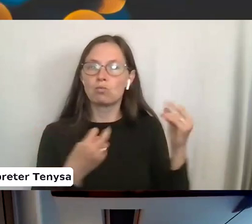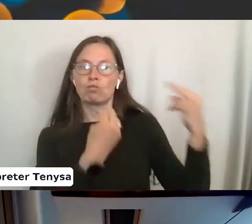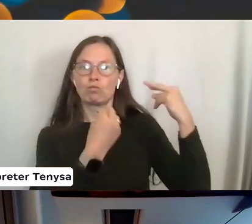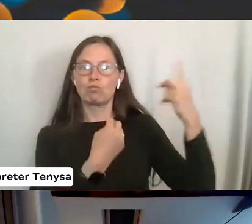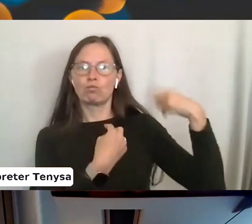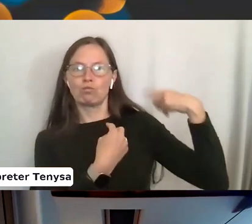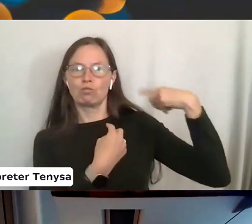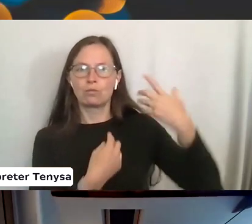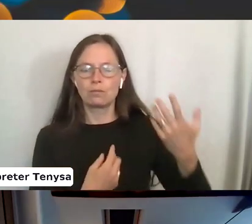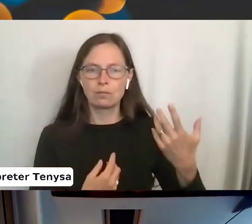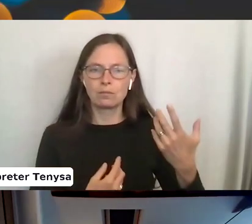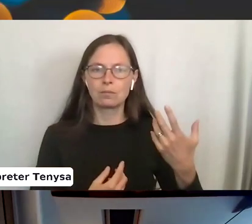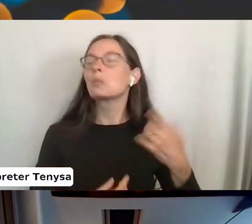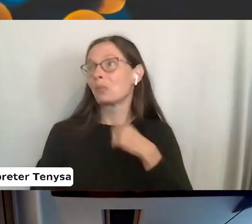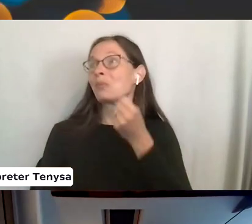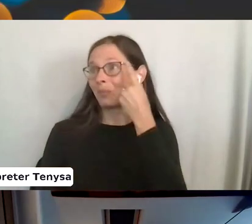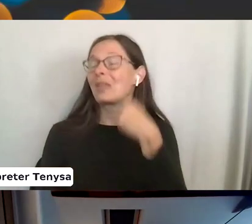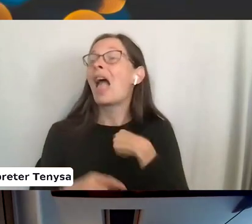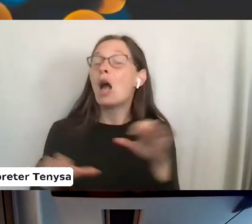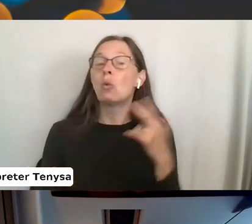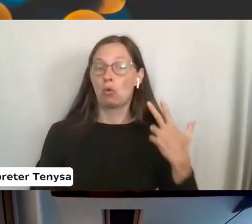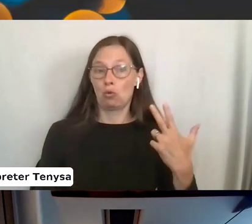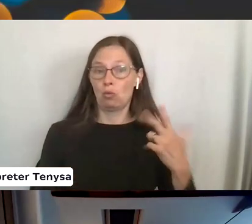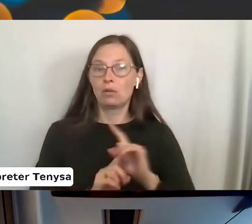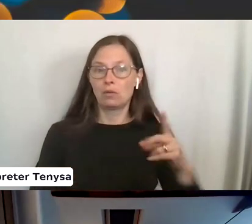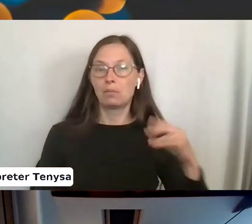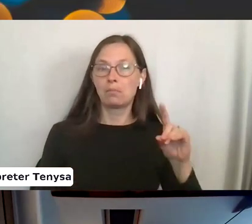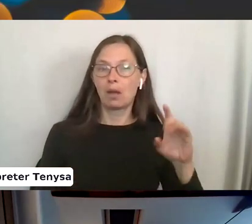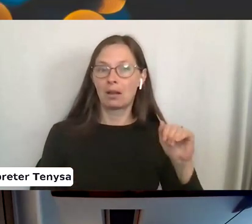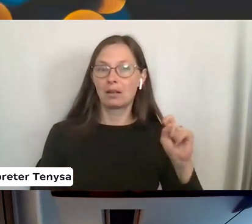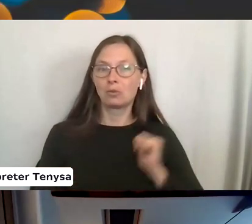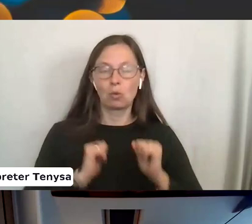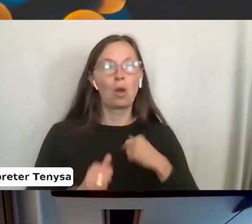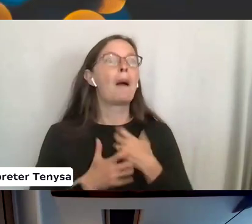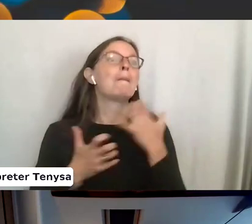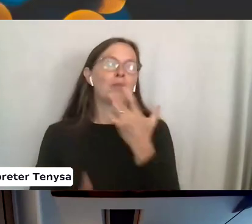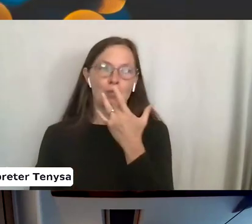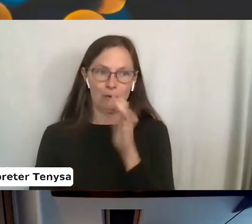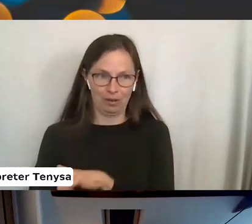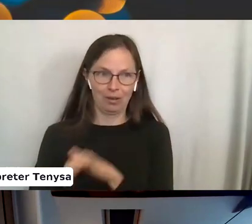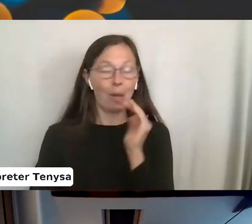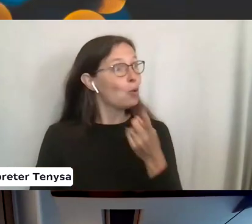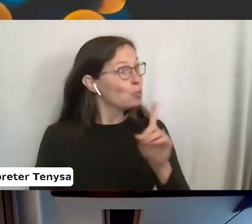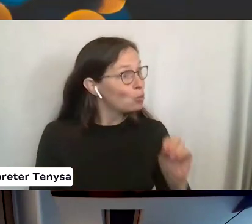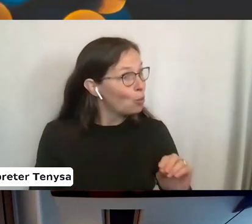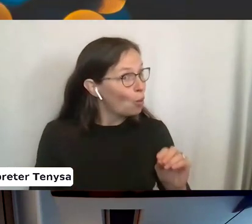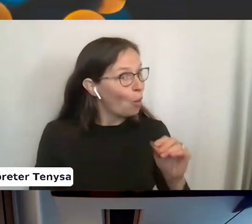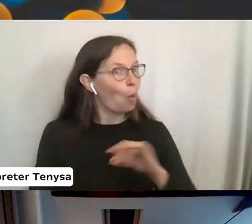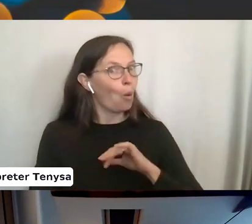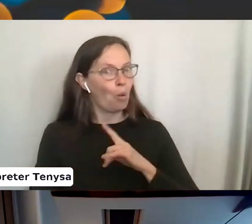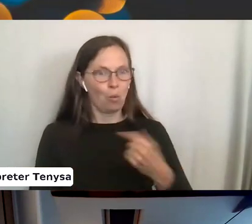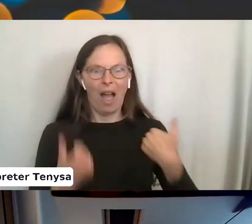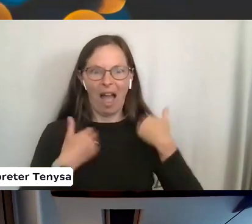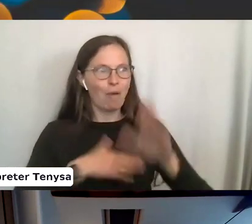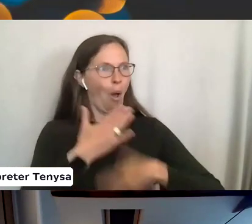totally understand. I do 3 different podcast shows. I much prefer doing those to be. You do? My God. Well, you certainly have the setup